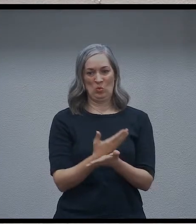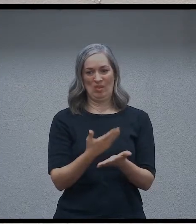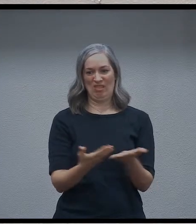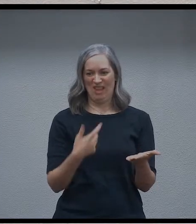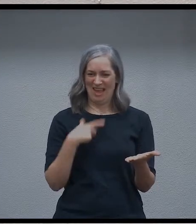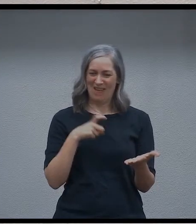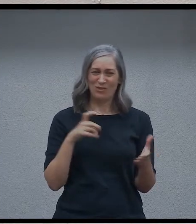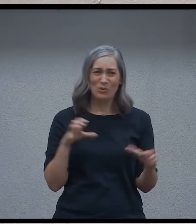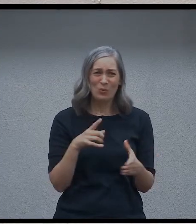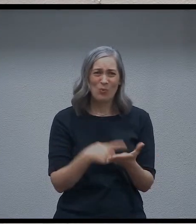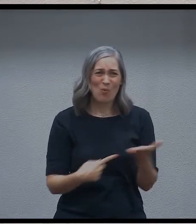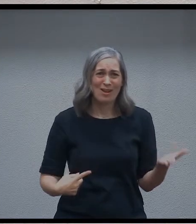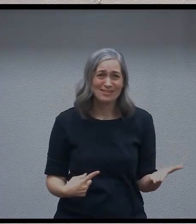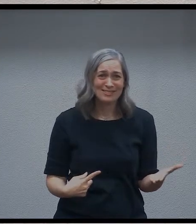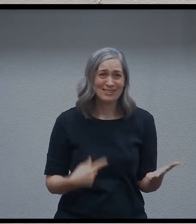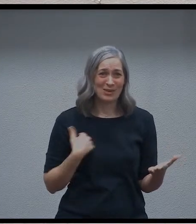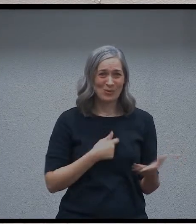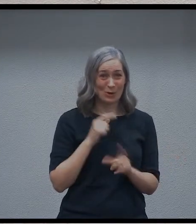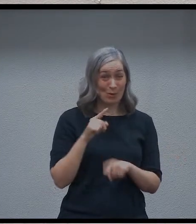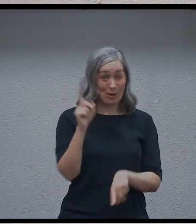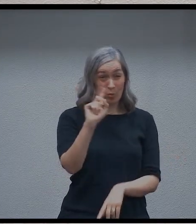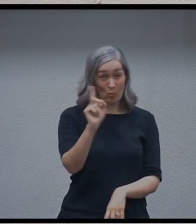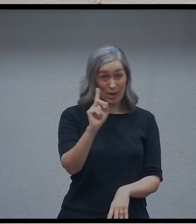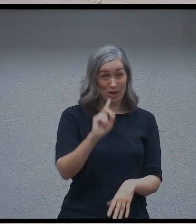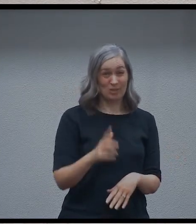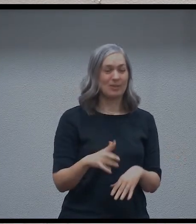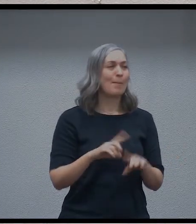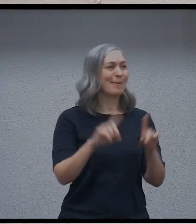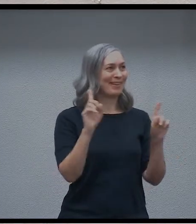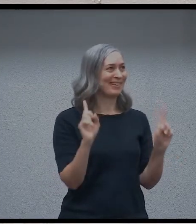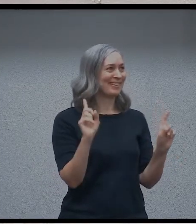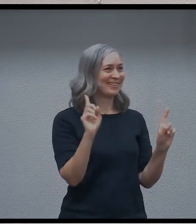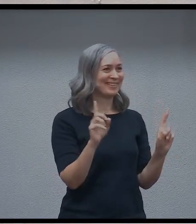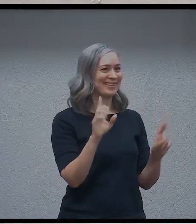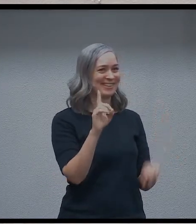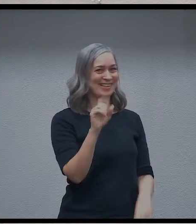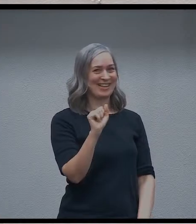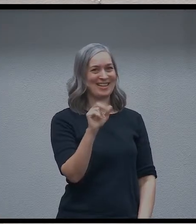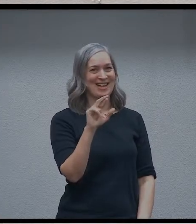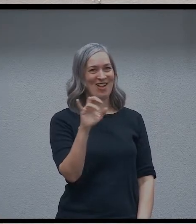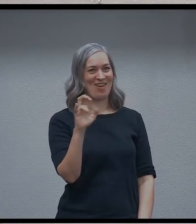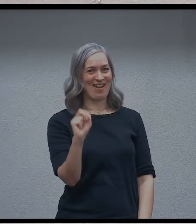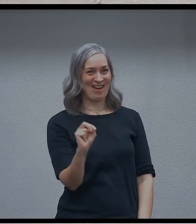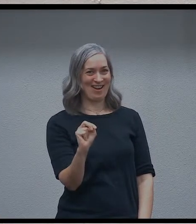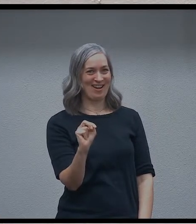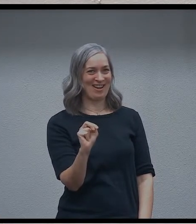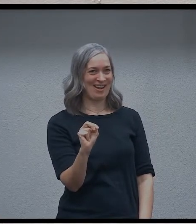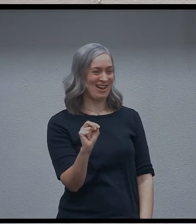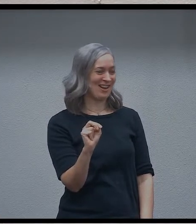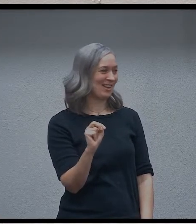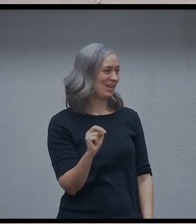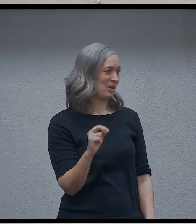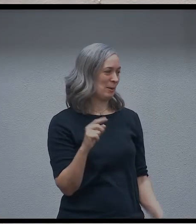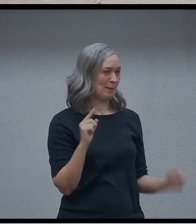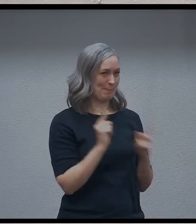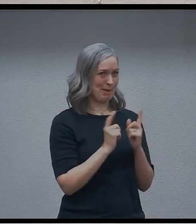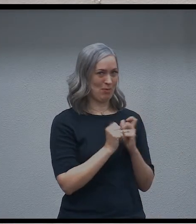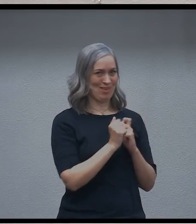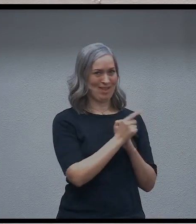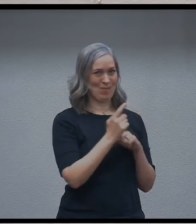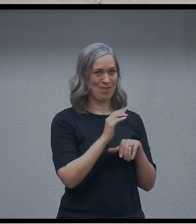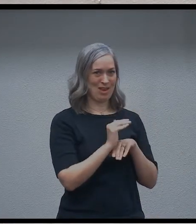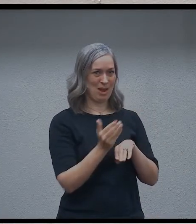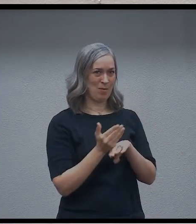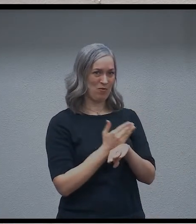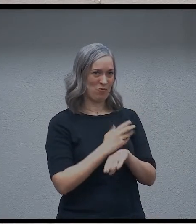do what? We're going where? But Darren, when we met the night before we traveled, he told us, I'm